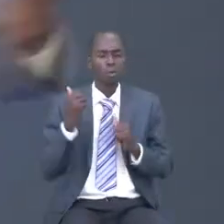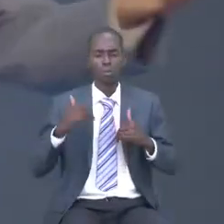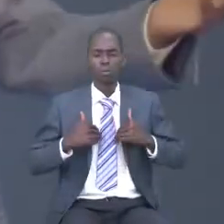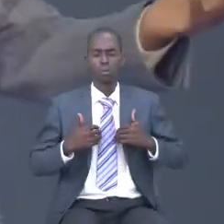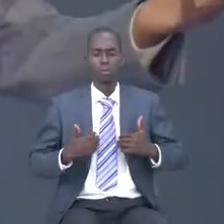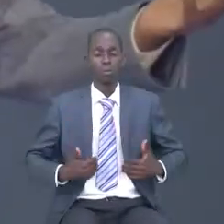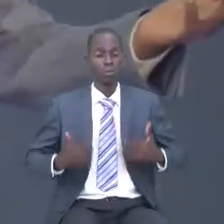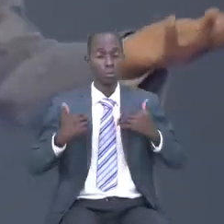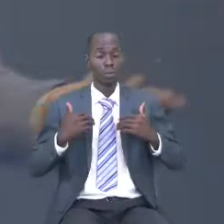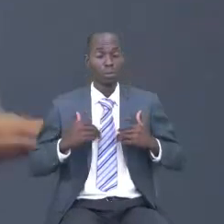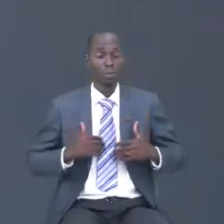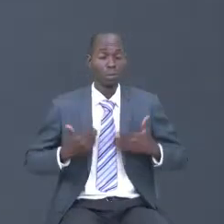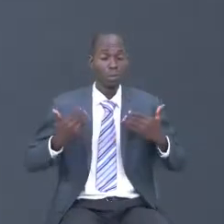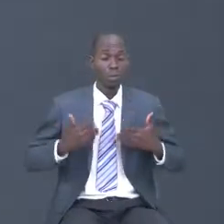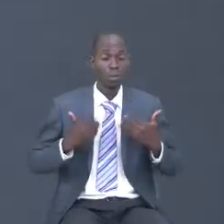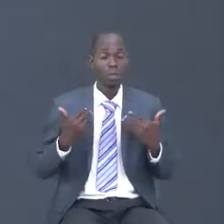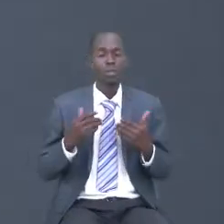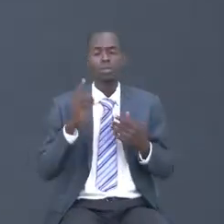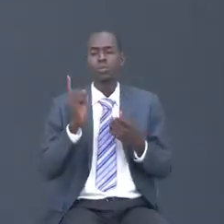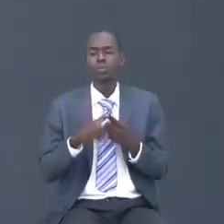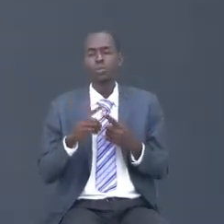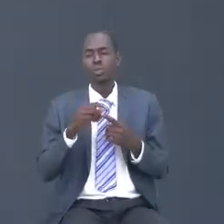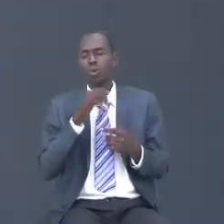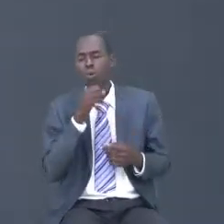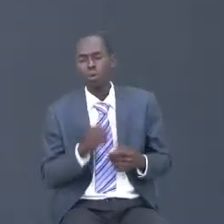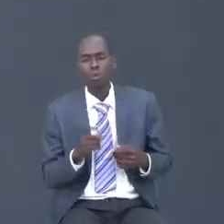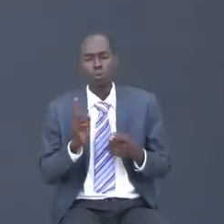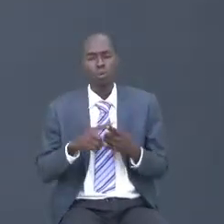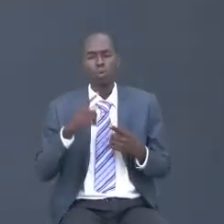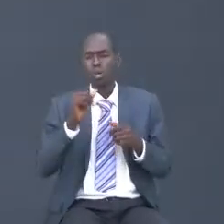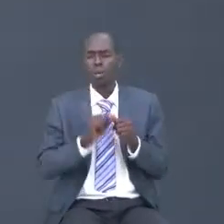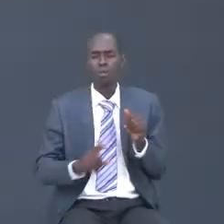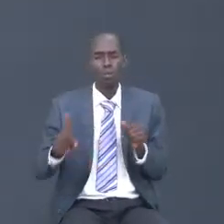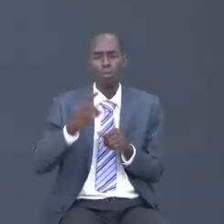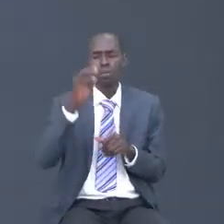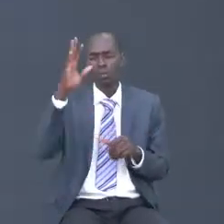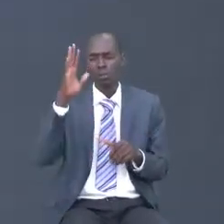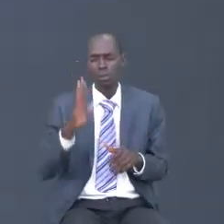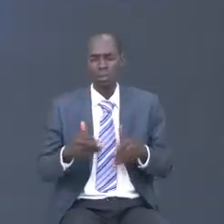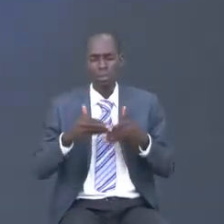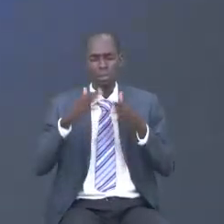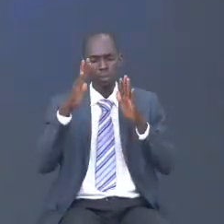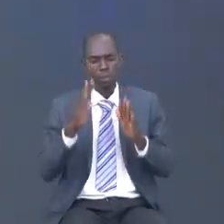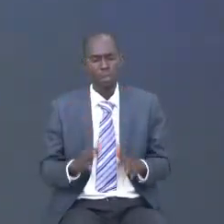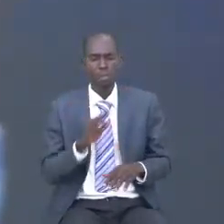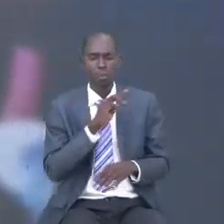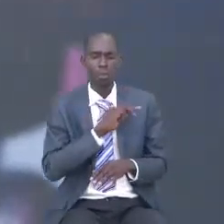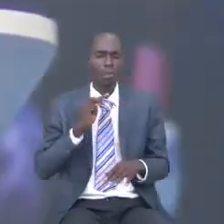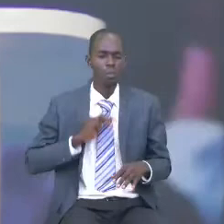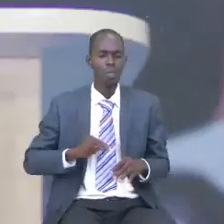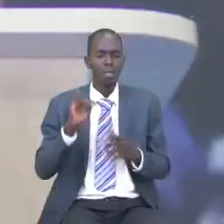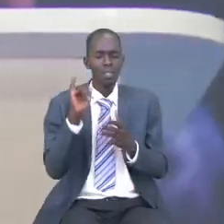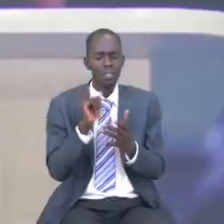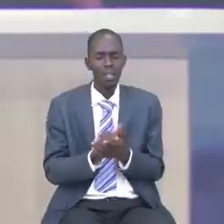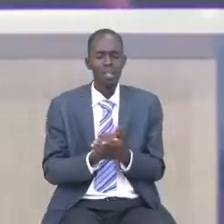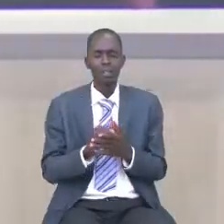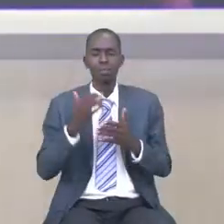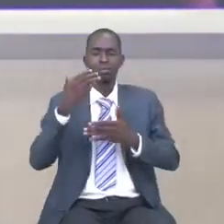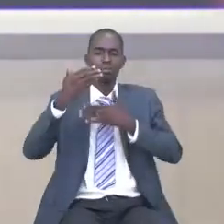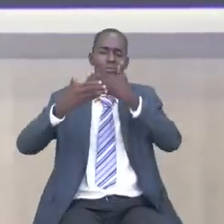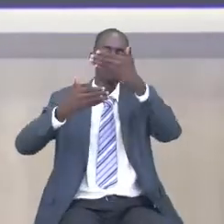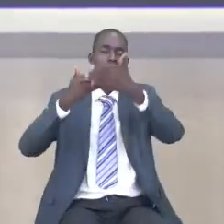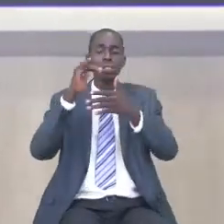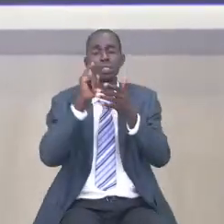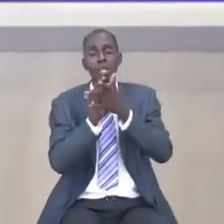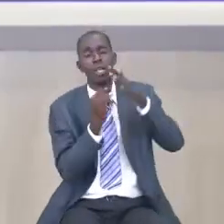oldest, everyone here, to the members, to the ministers, Lord, we pray that progress and that peak you